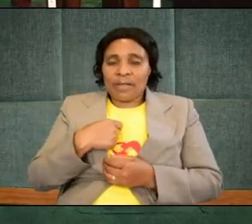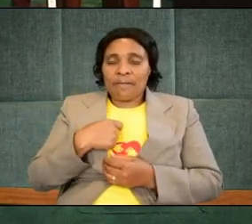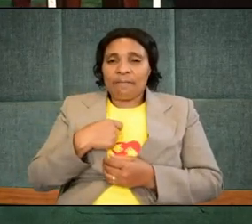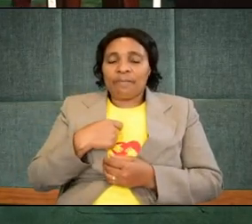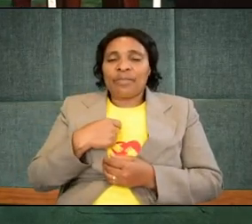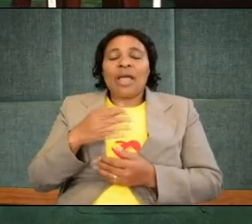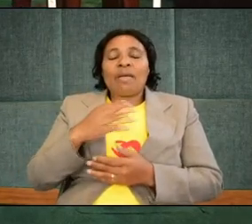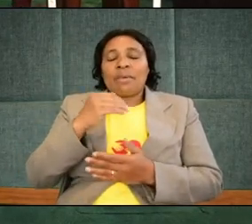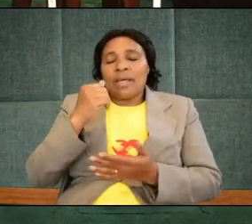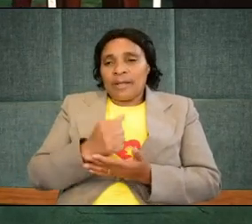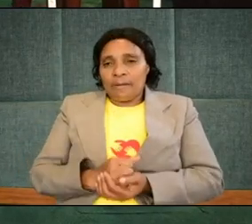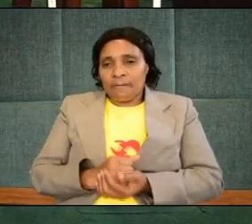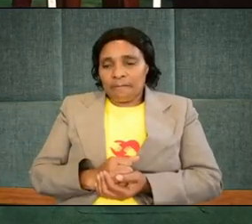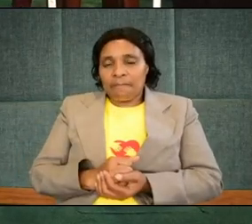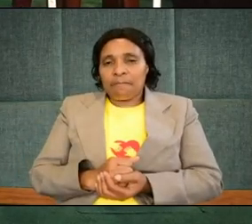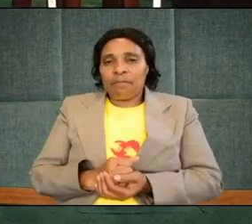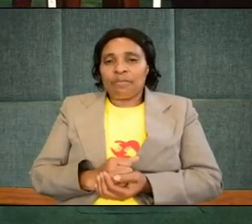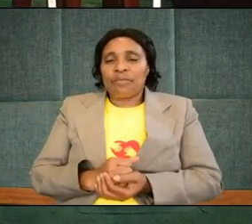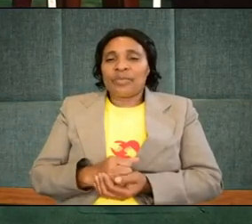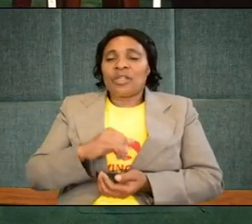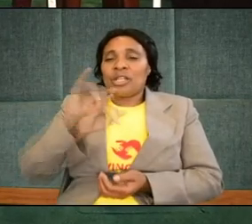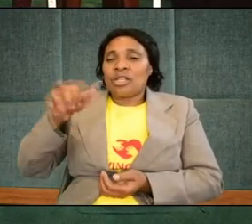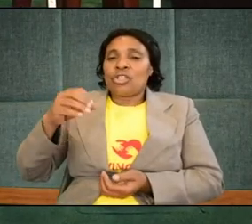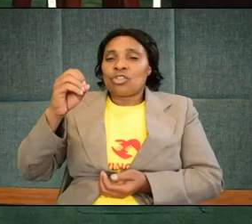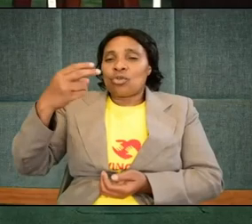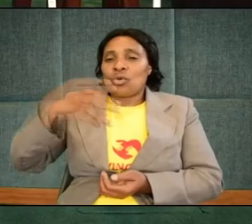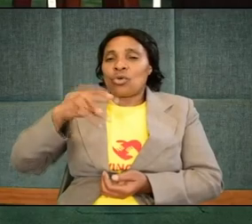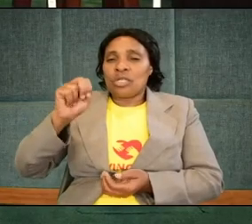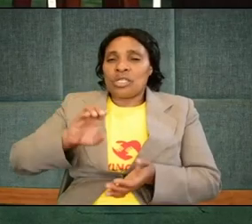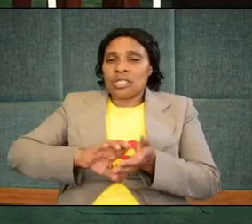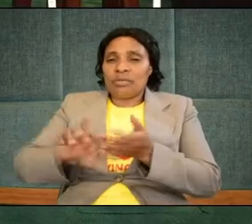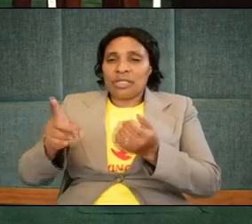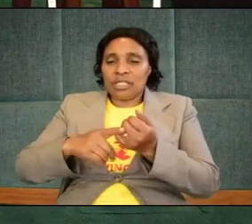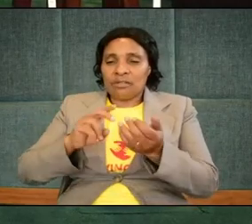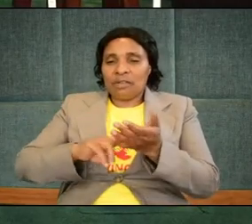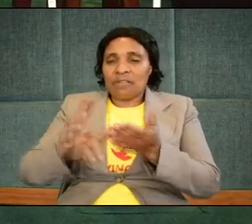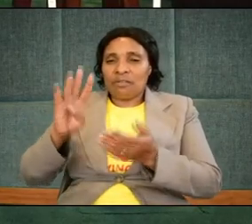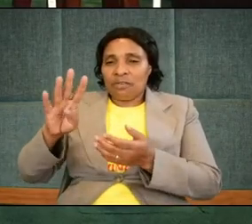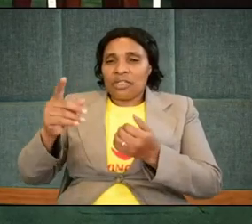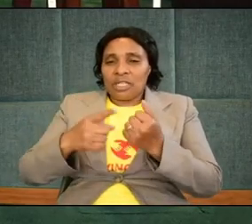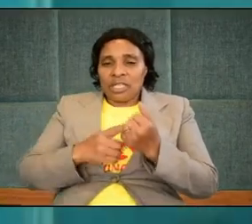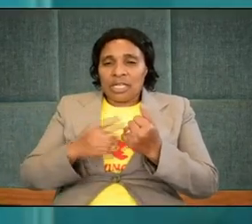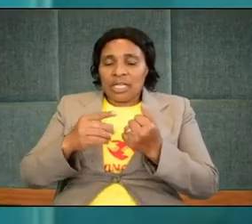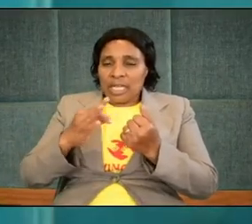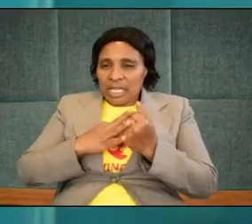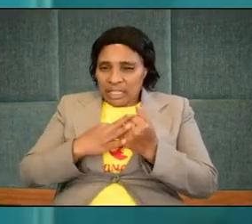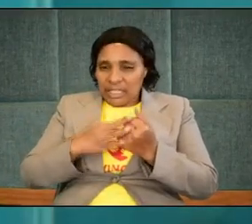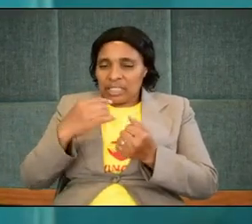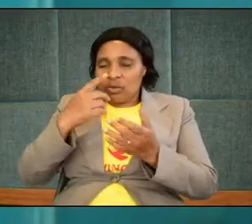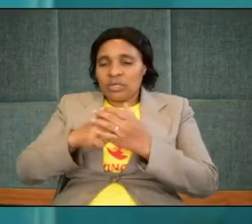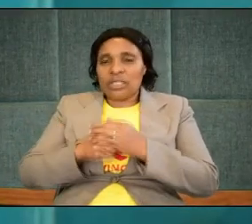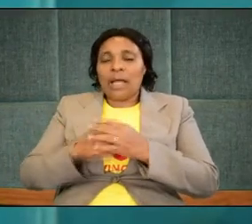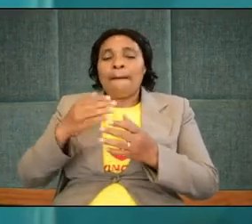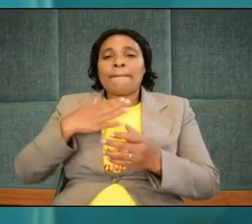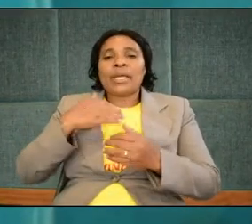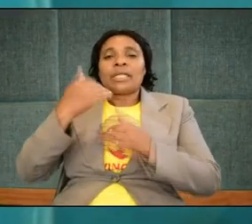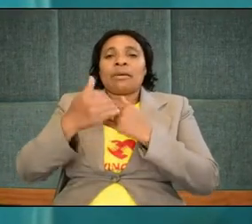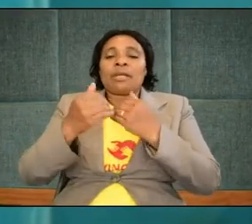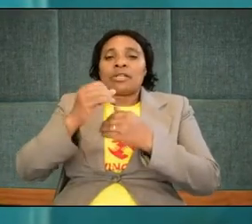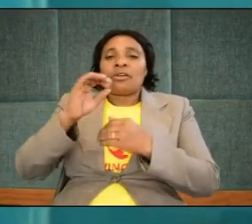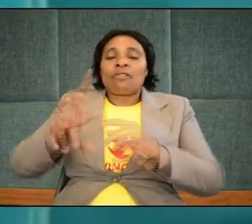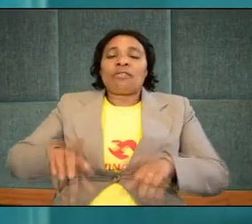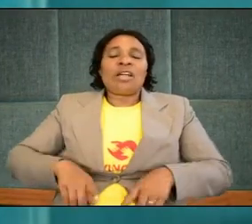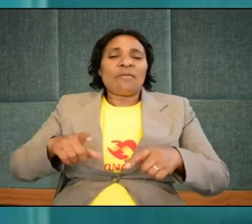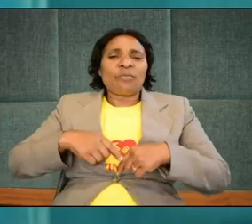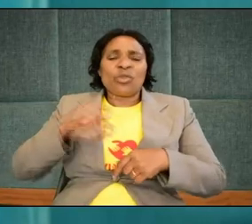Amen, amen. John 6, verse 48 says that, I am the bread of life. Your